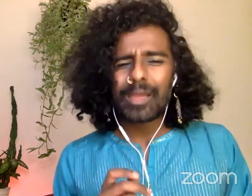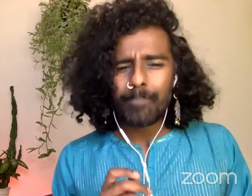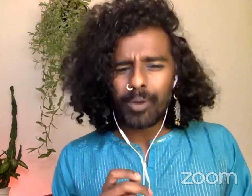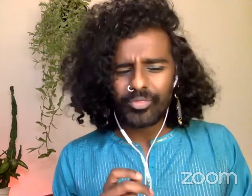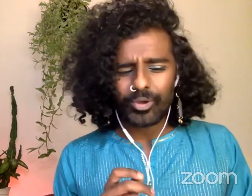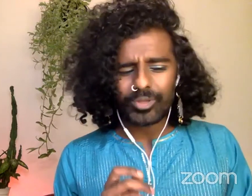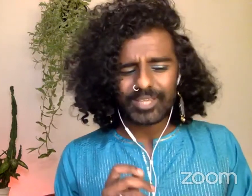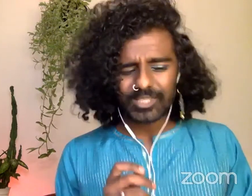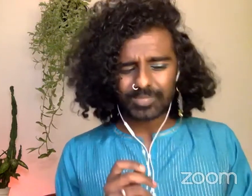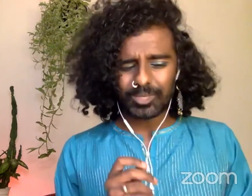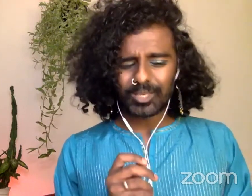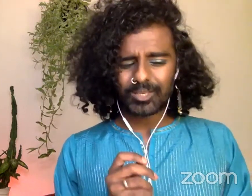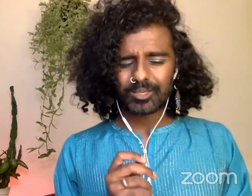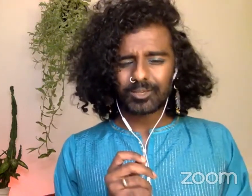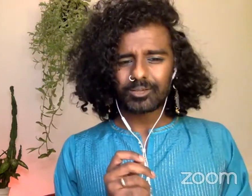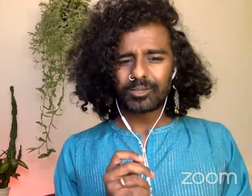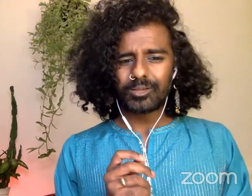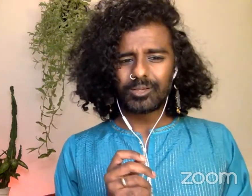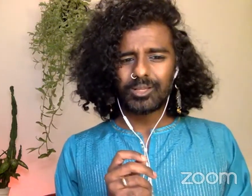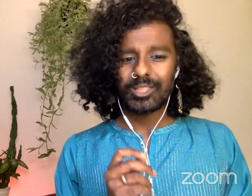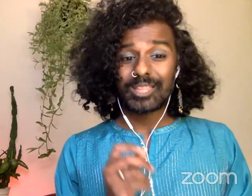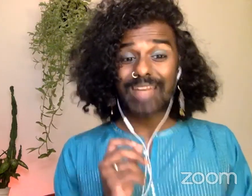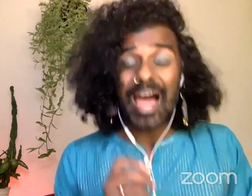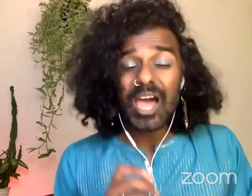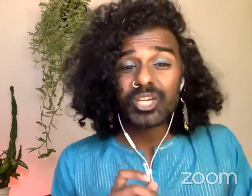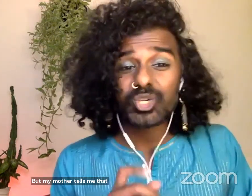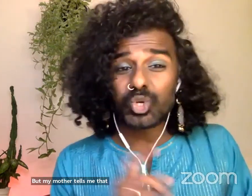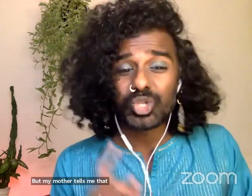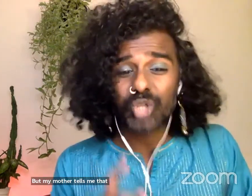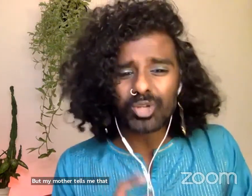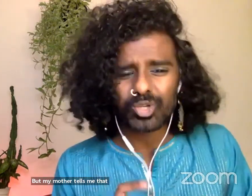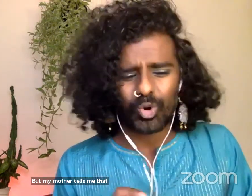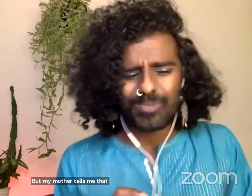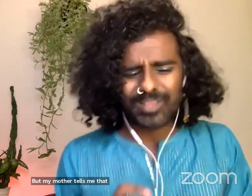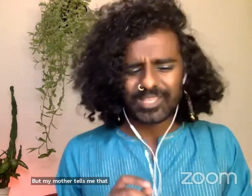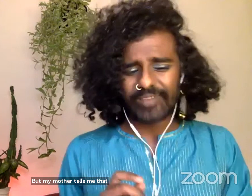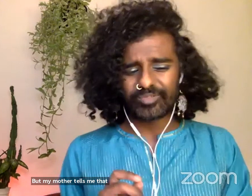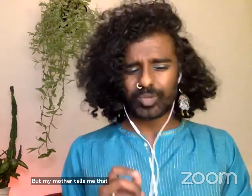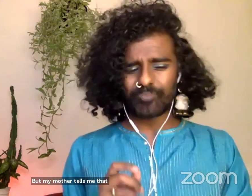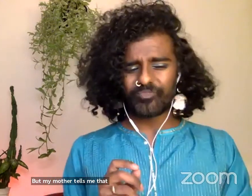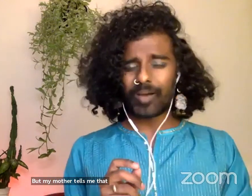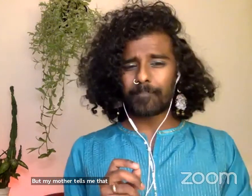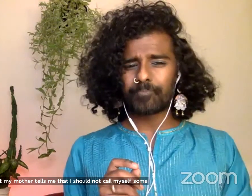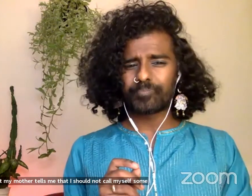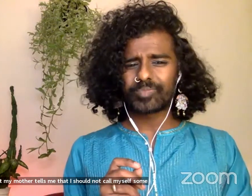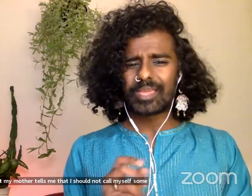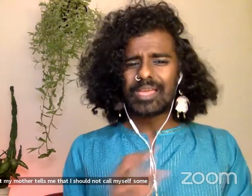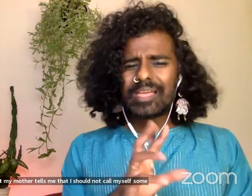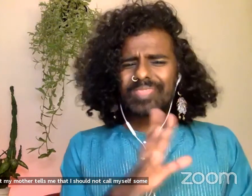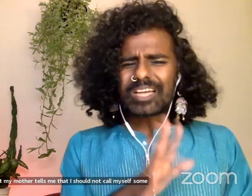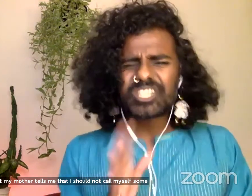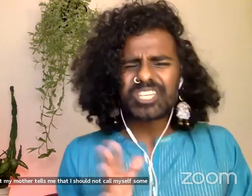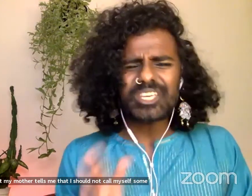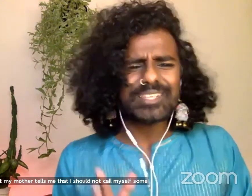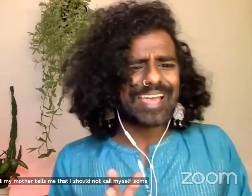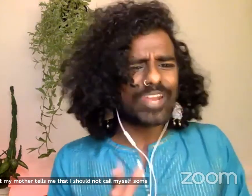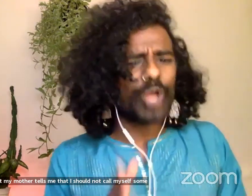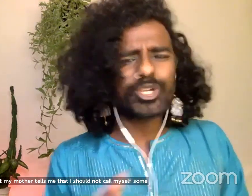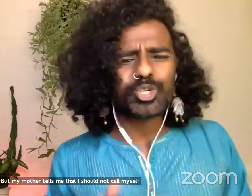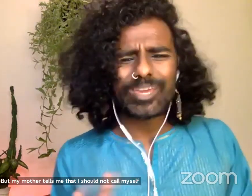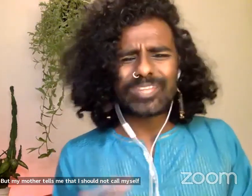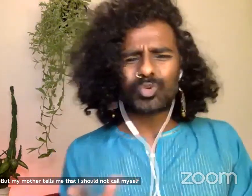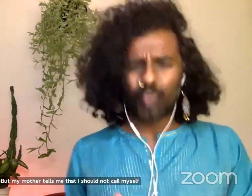But my mother tells me that I should not call myself Zomfam, that she is